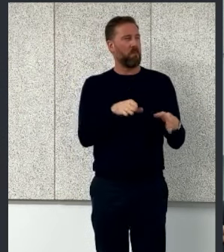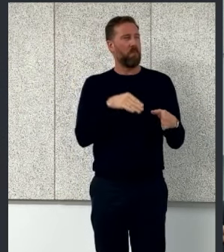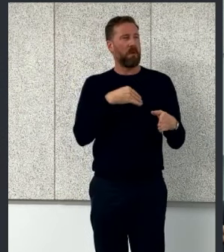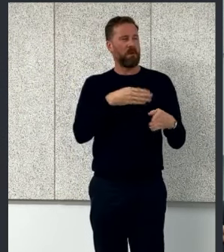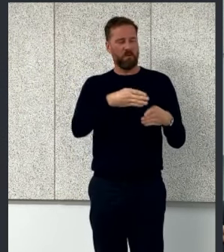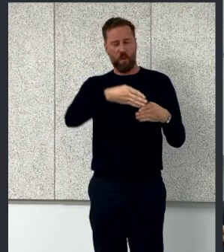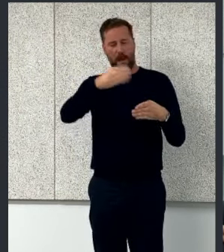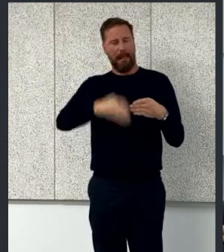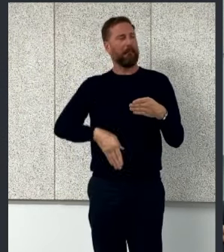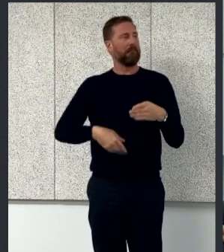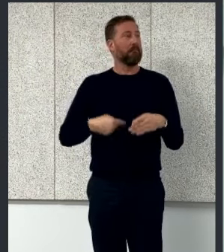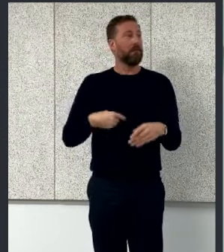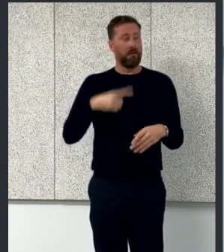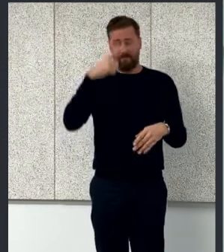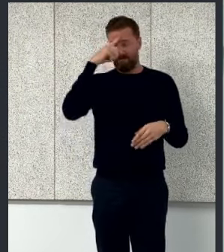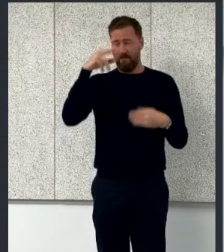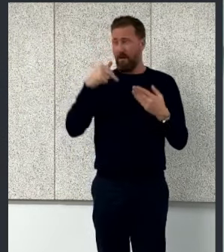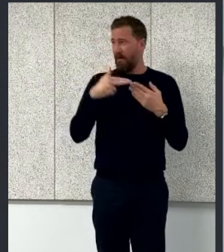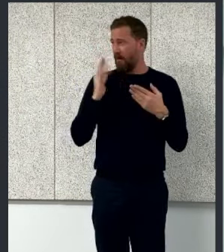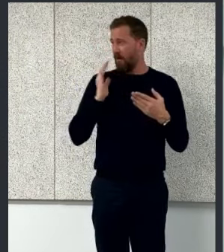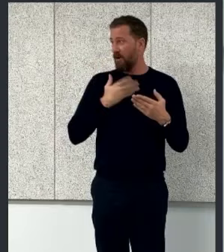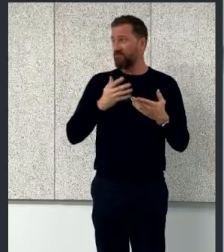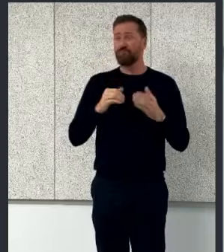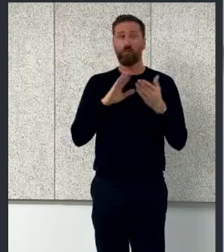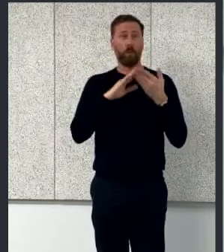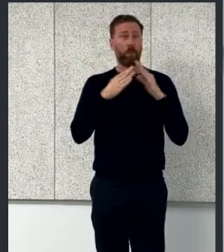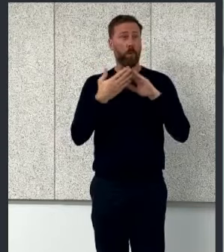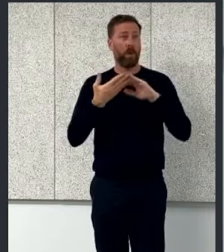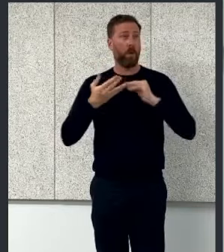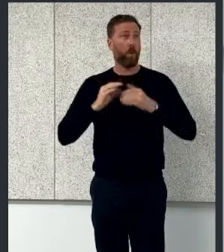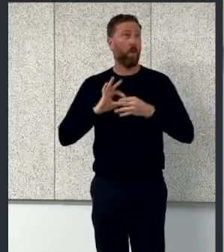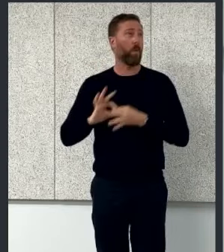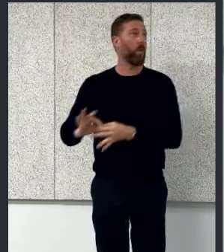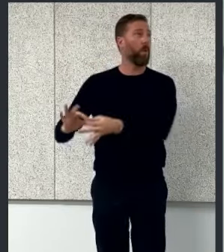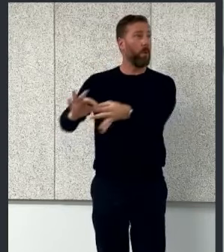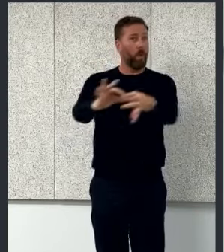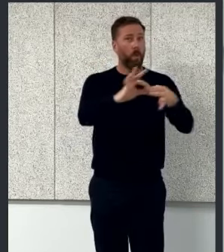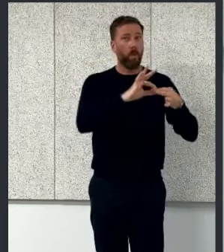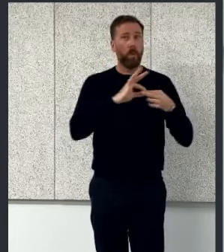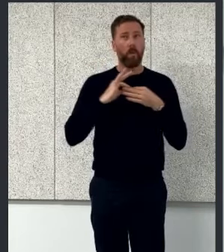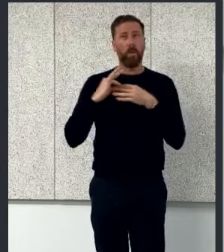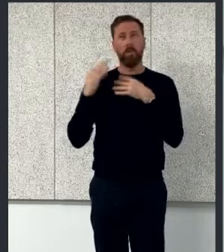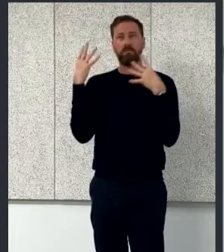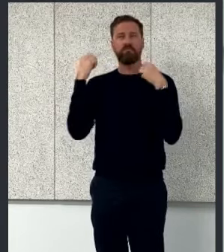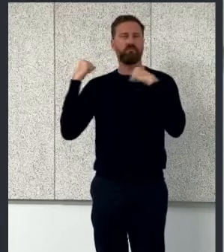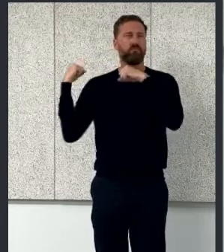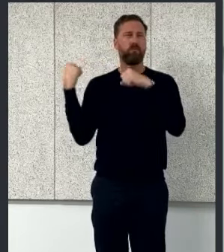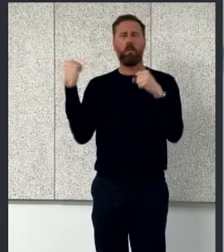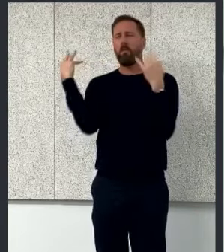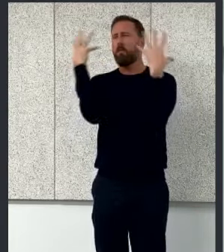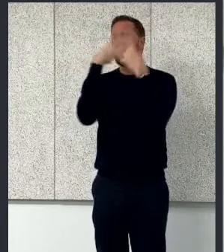reminder of like our shared humanity and our shared commitment to like a robust and beautiful